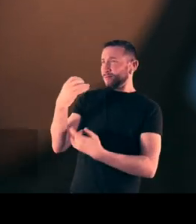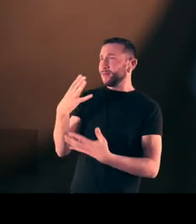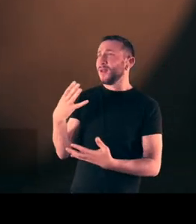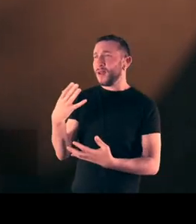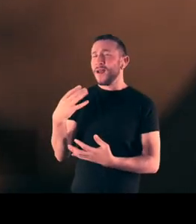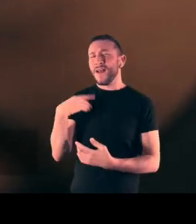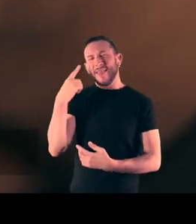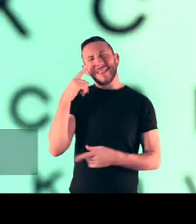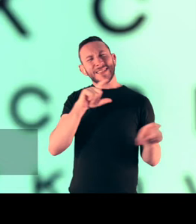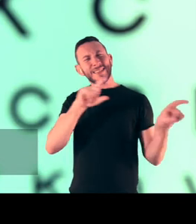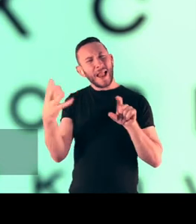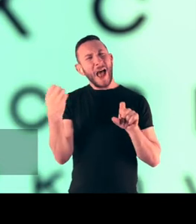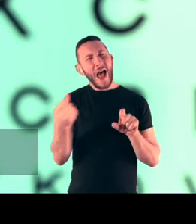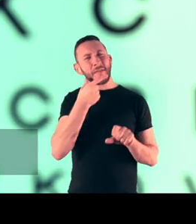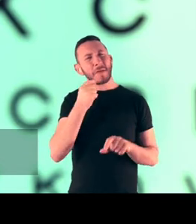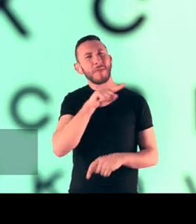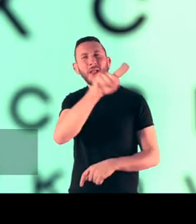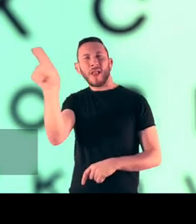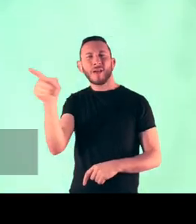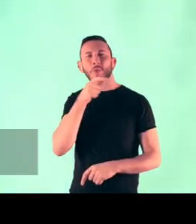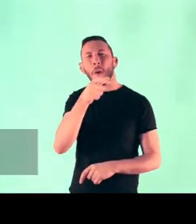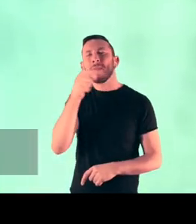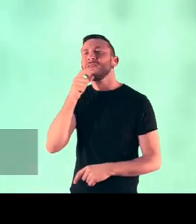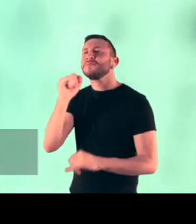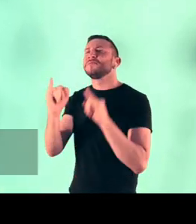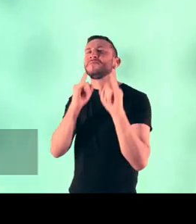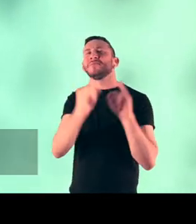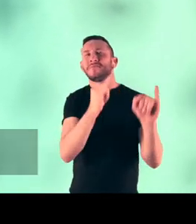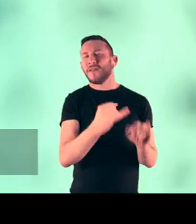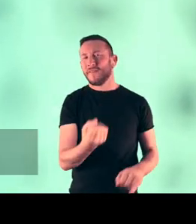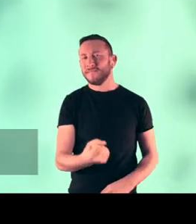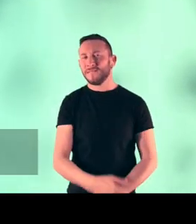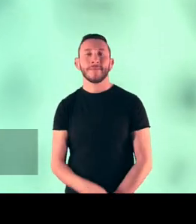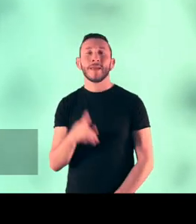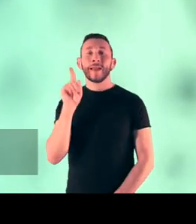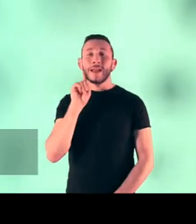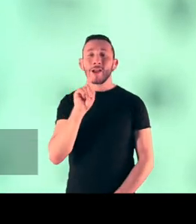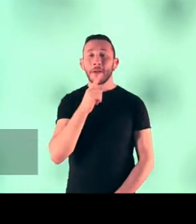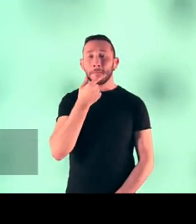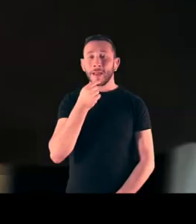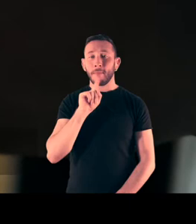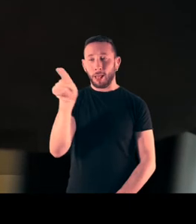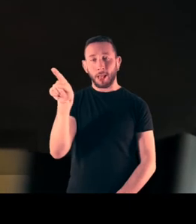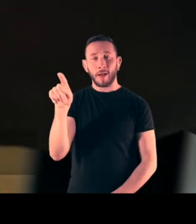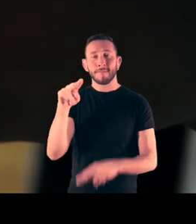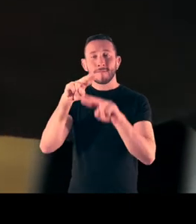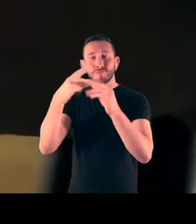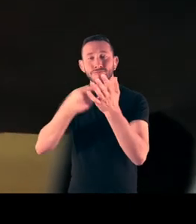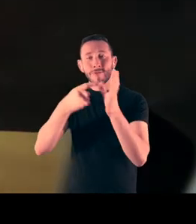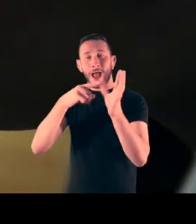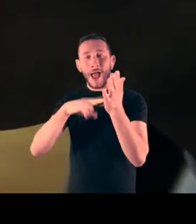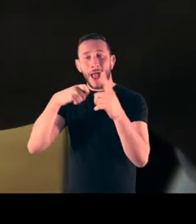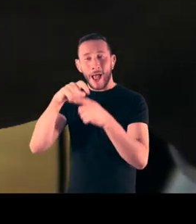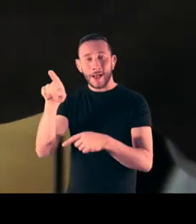with comments like that. Hearing Frank and Joe, they've like made me more determined. A young person